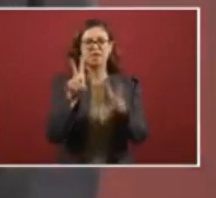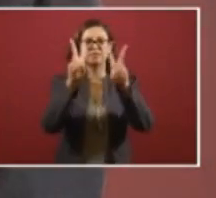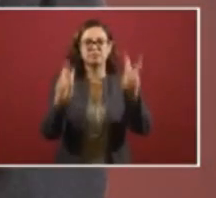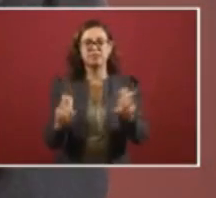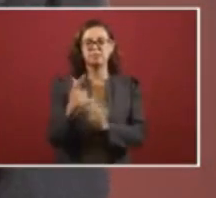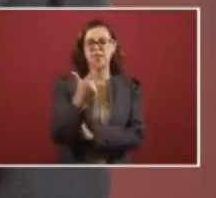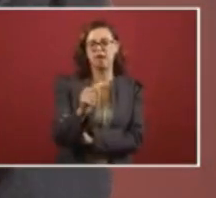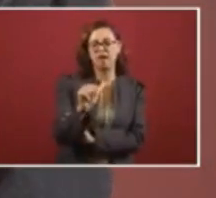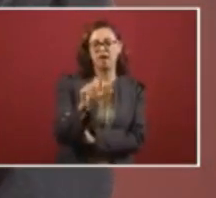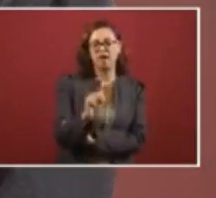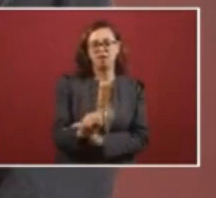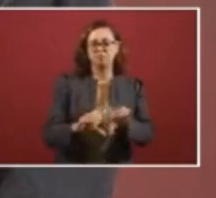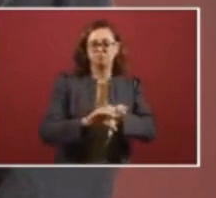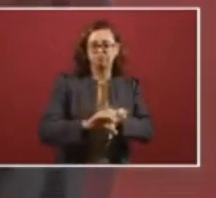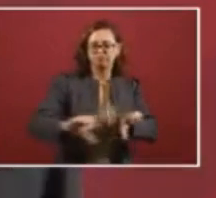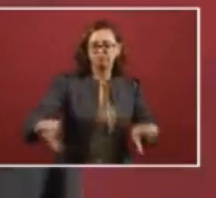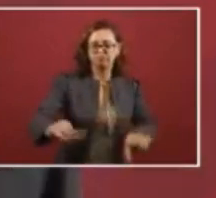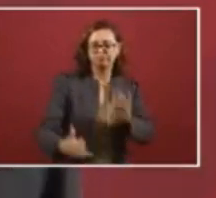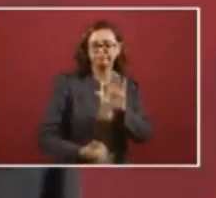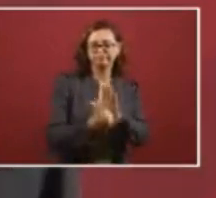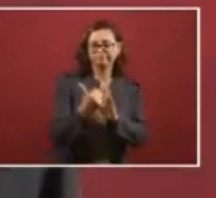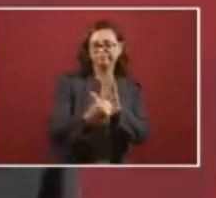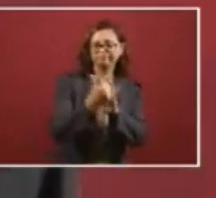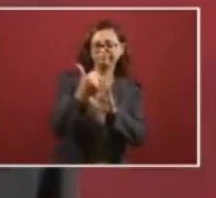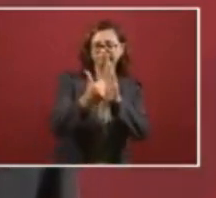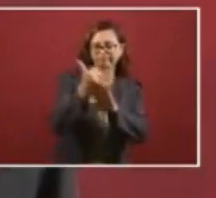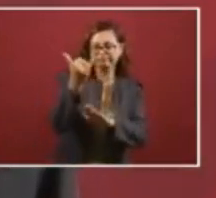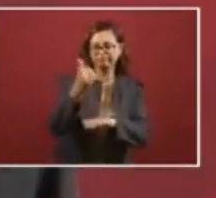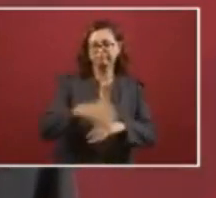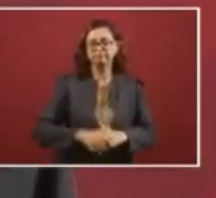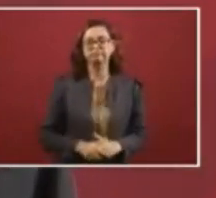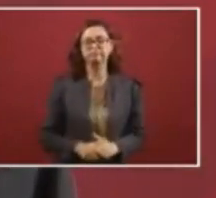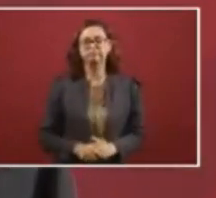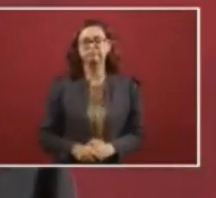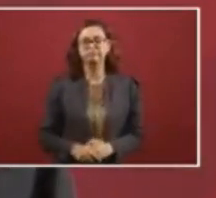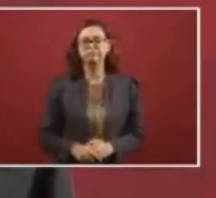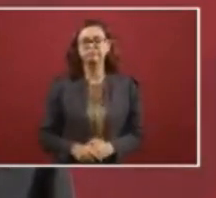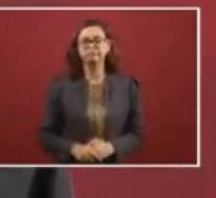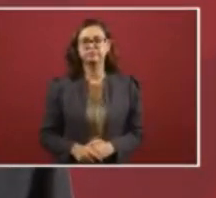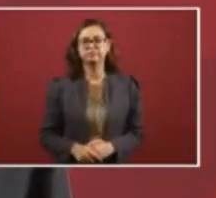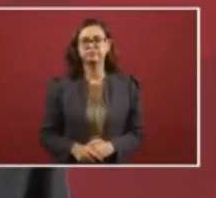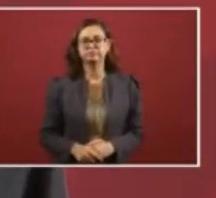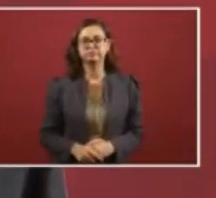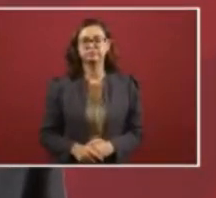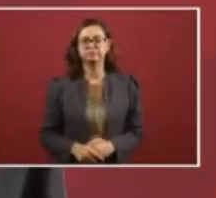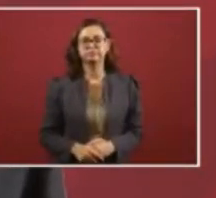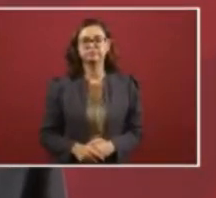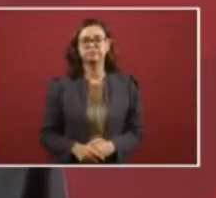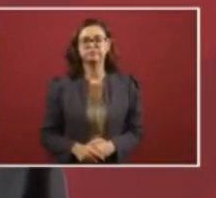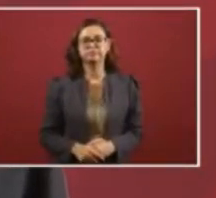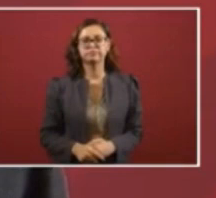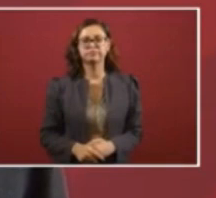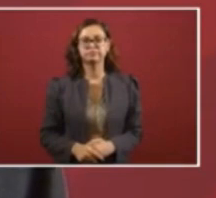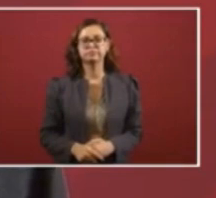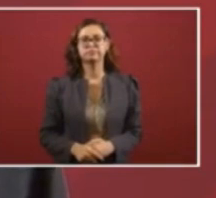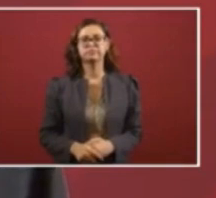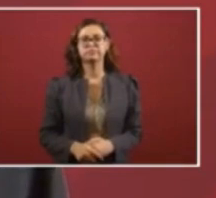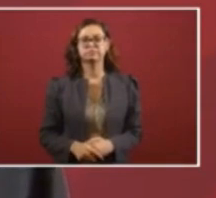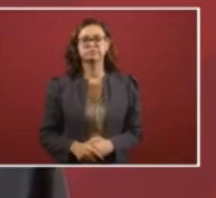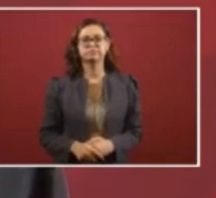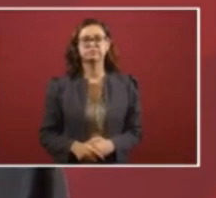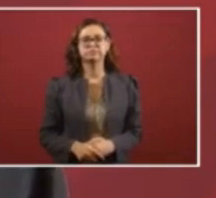were made for the construction of gas ducts or pipes or pipeline.